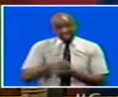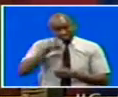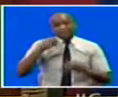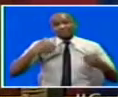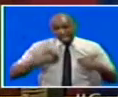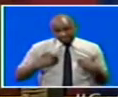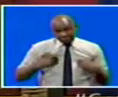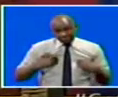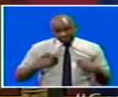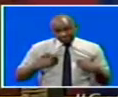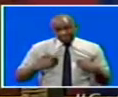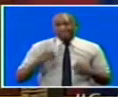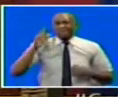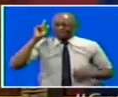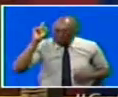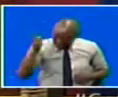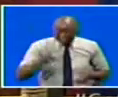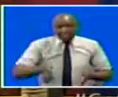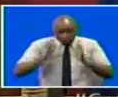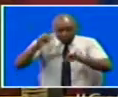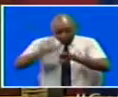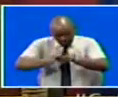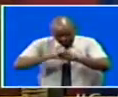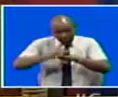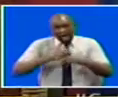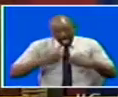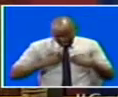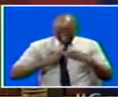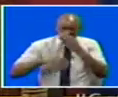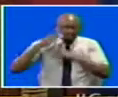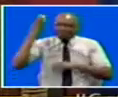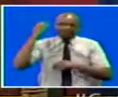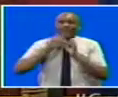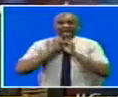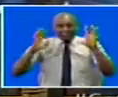have their first tarmac roads in history.